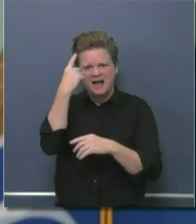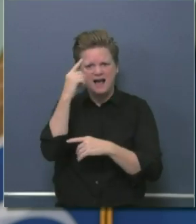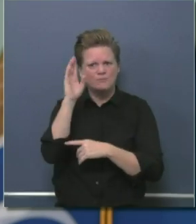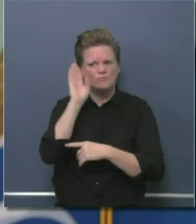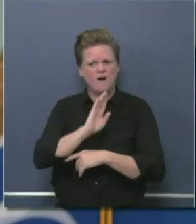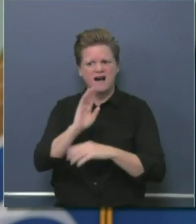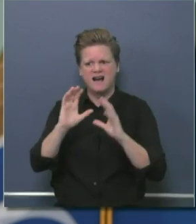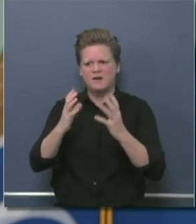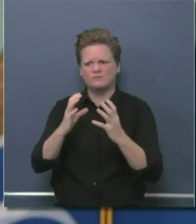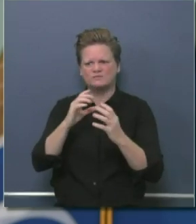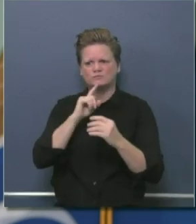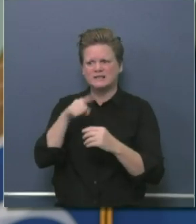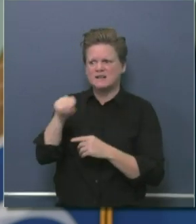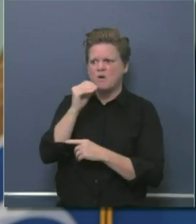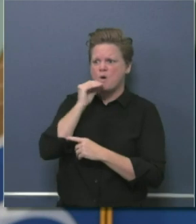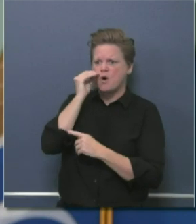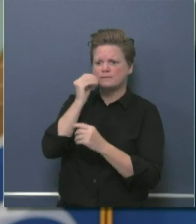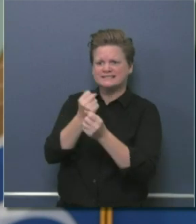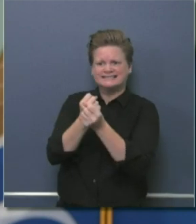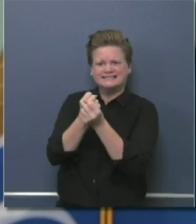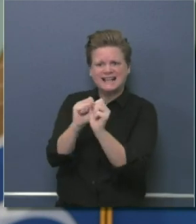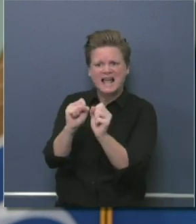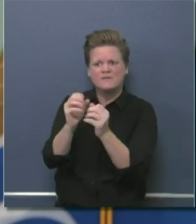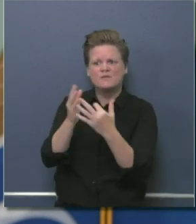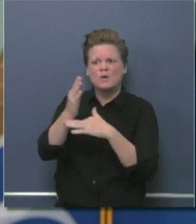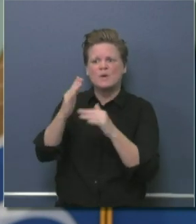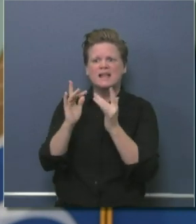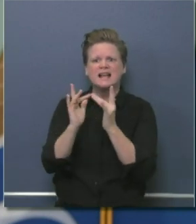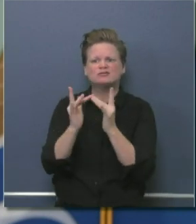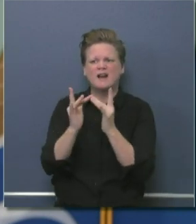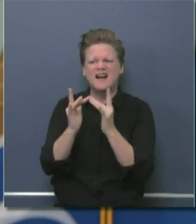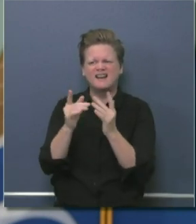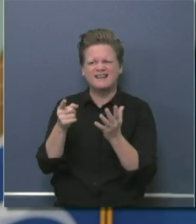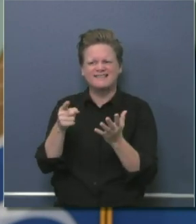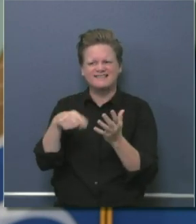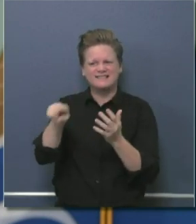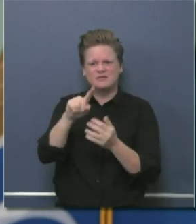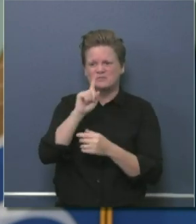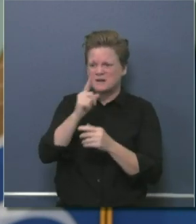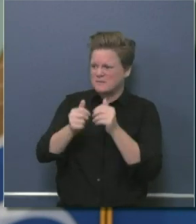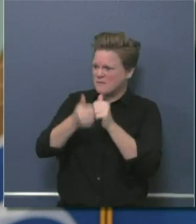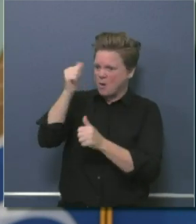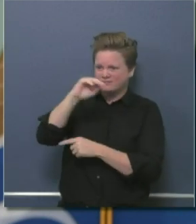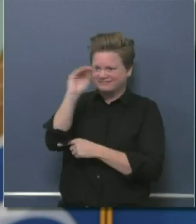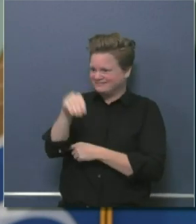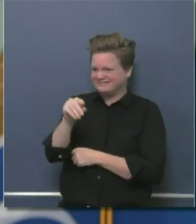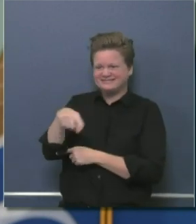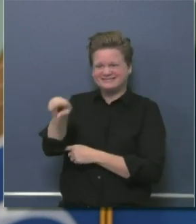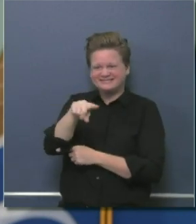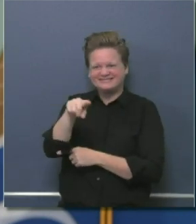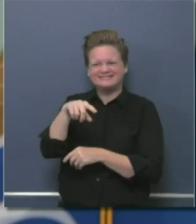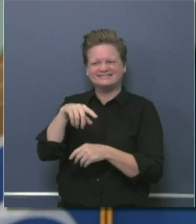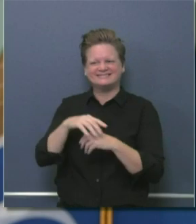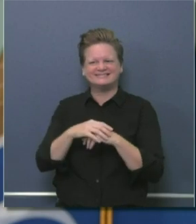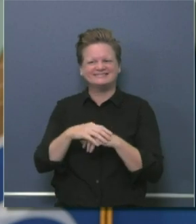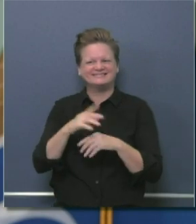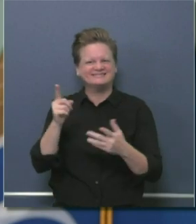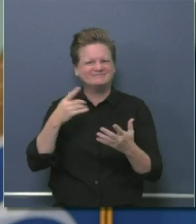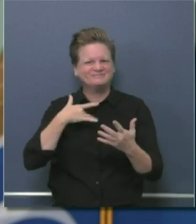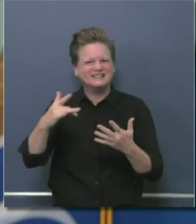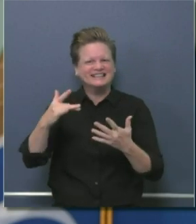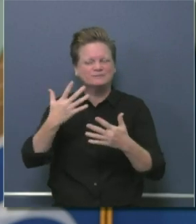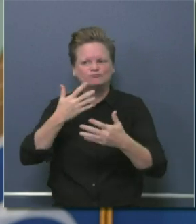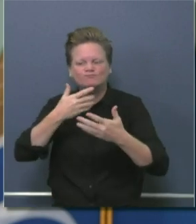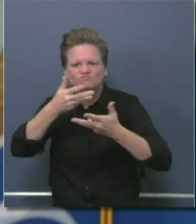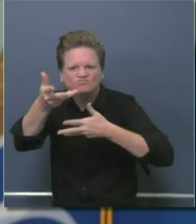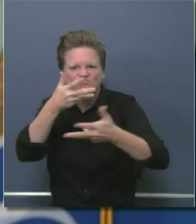working. They're right on the front lines. And that's why the PPE is so important. That's why the testing is so important. And that's why we consider these